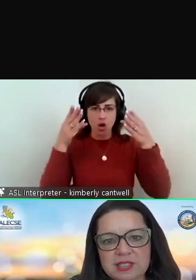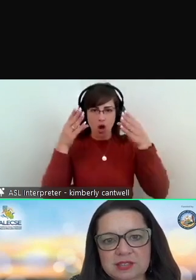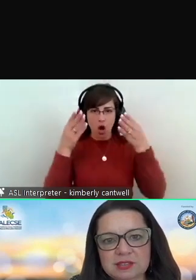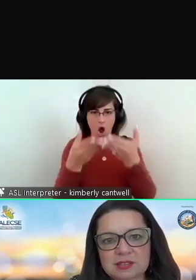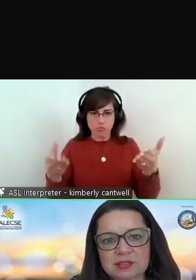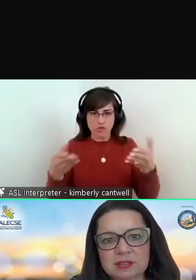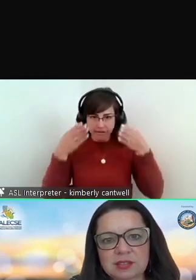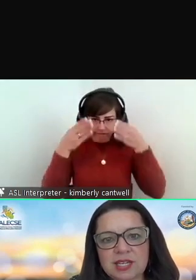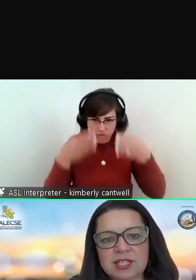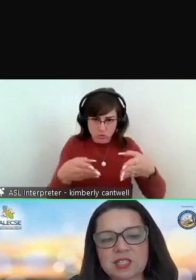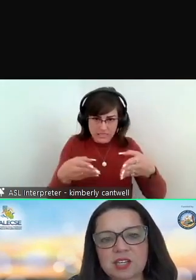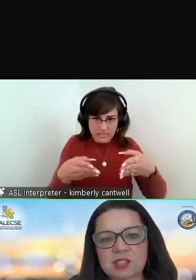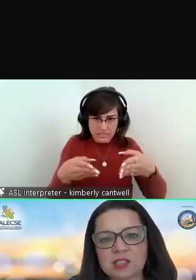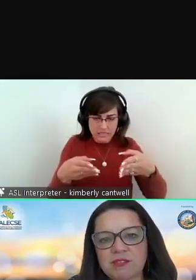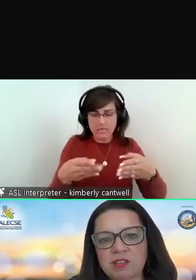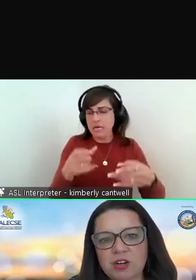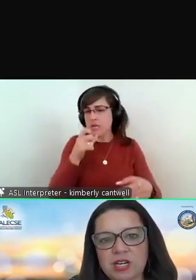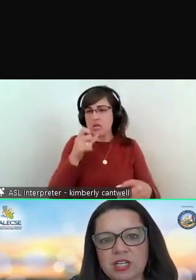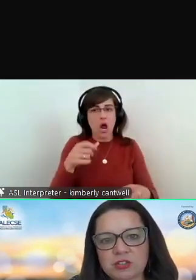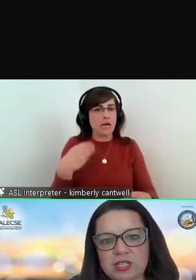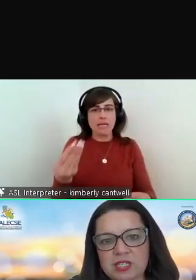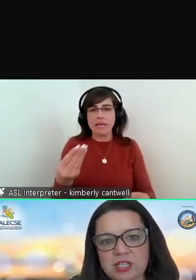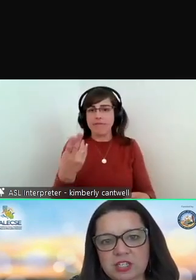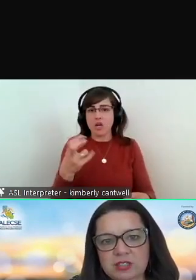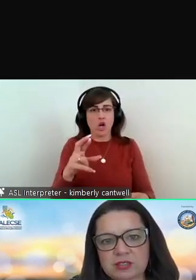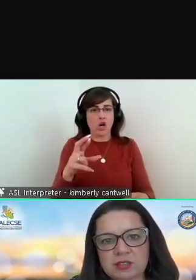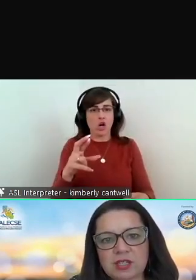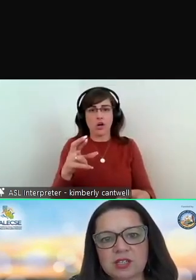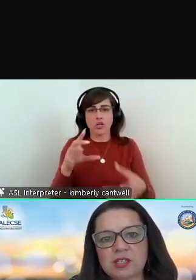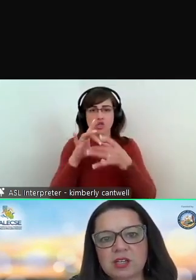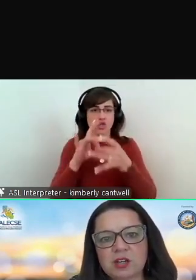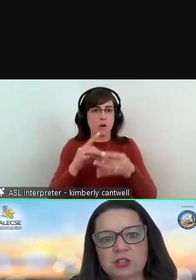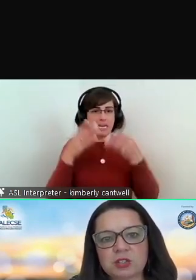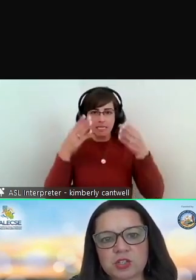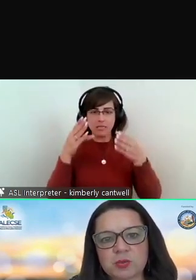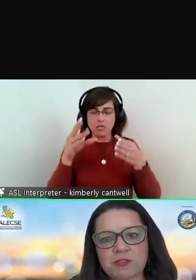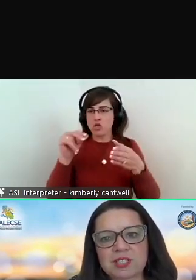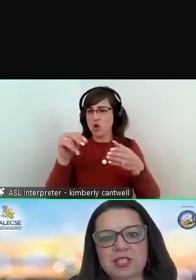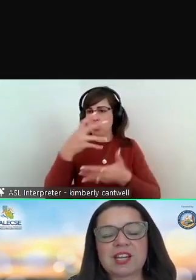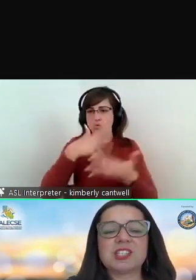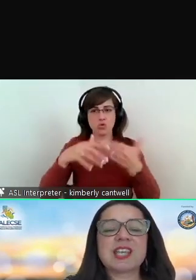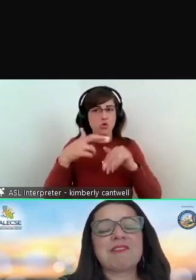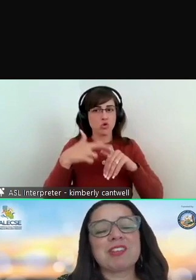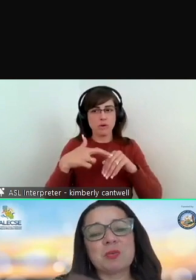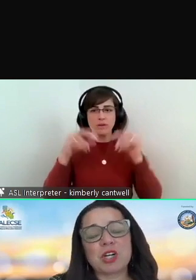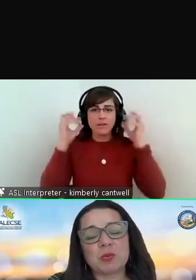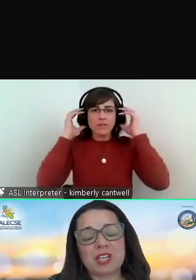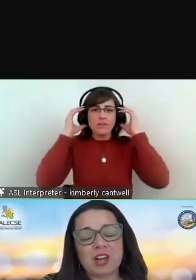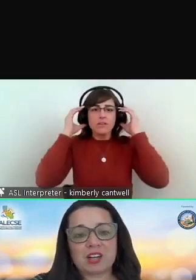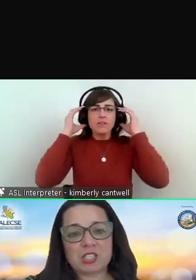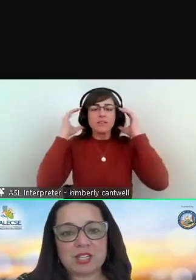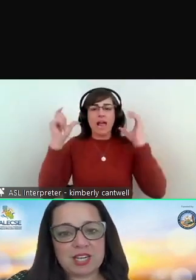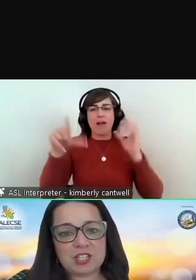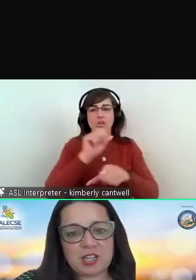focused. Go. He's not giving her any joint attention. Ethan, push. No social referencing. I'm just having to work really hard to engage her.